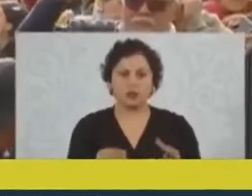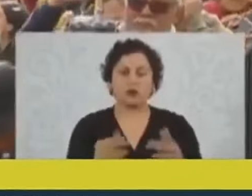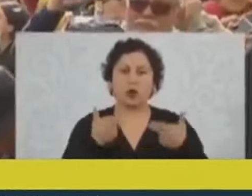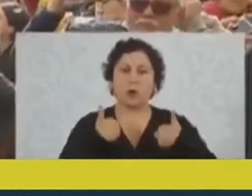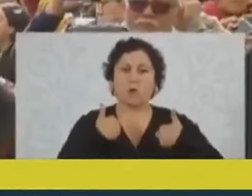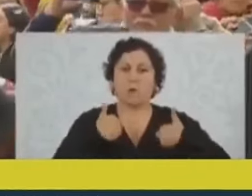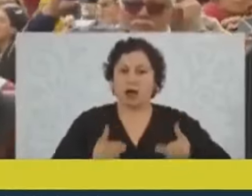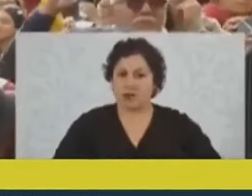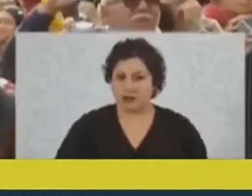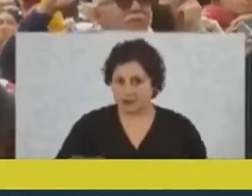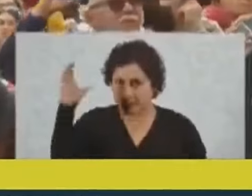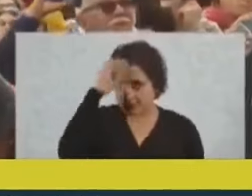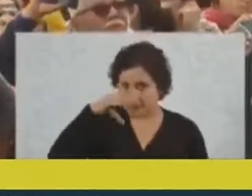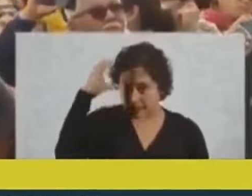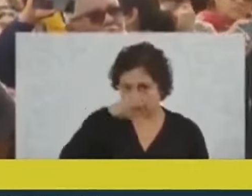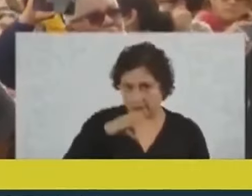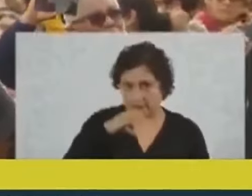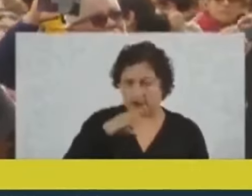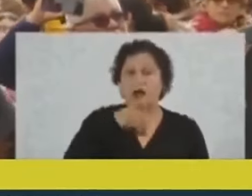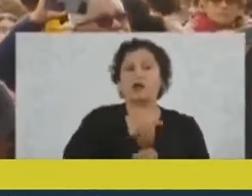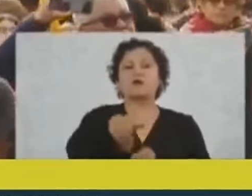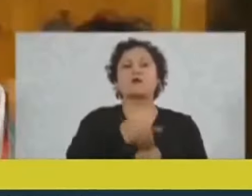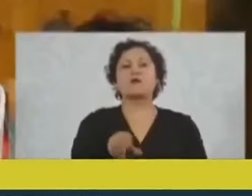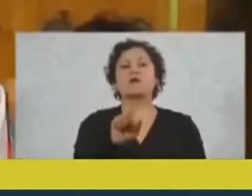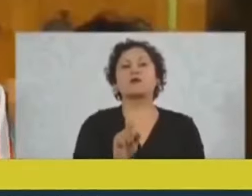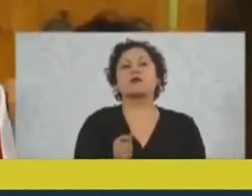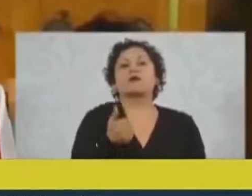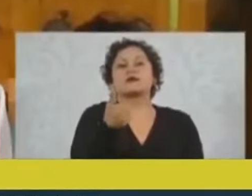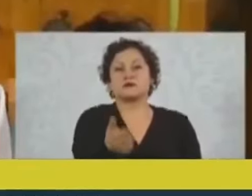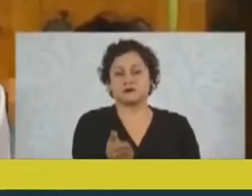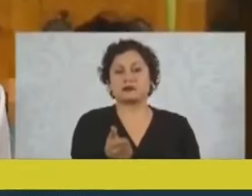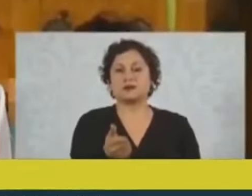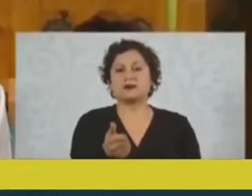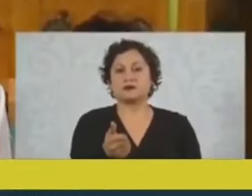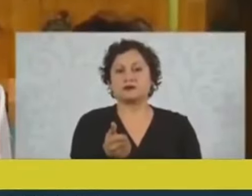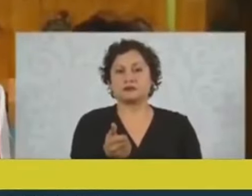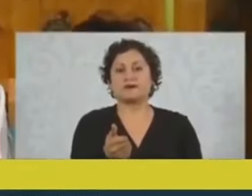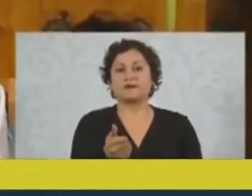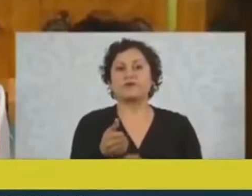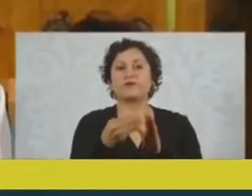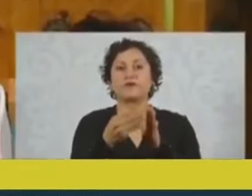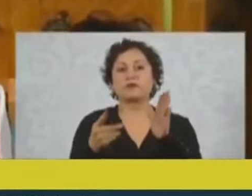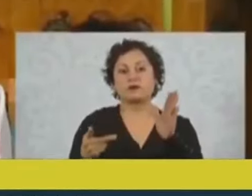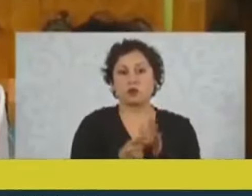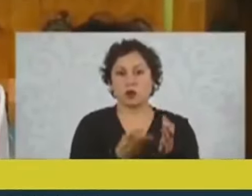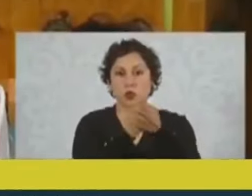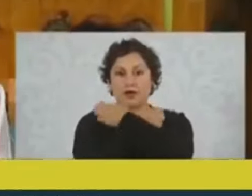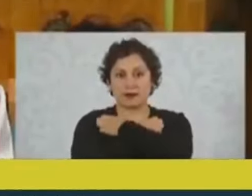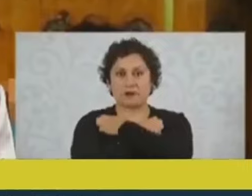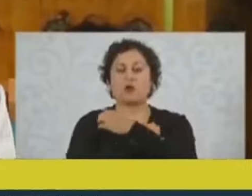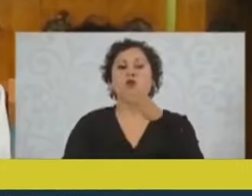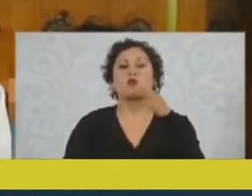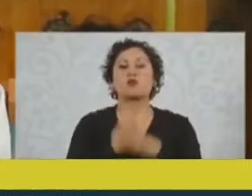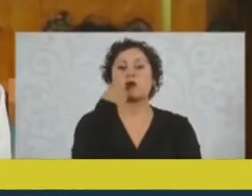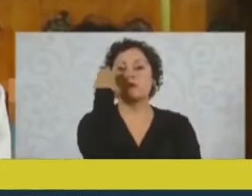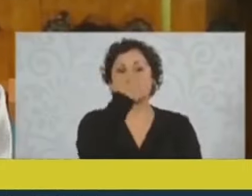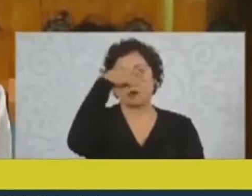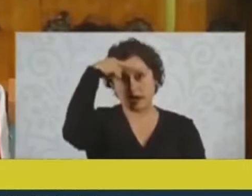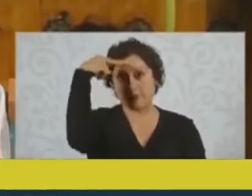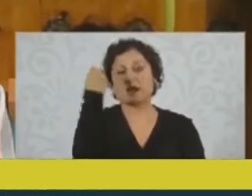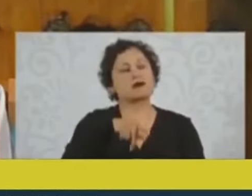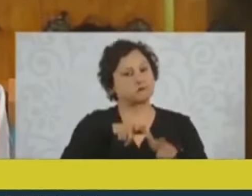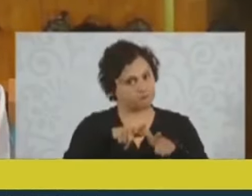A humanist, scientific republic. We will continue with the educational model of the new